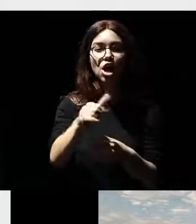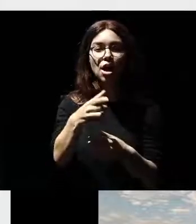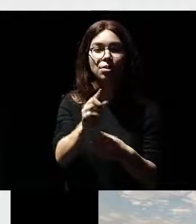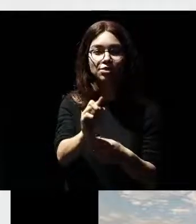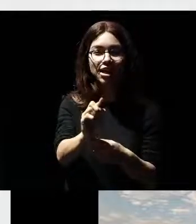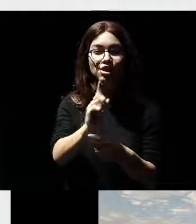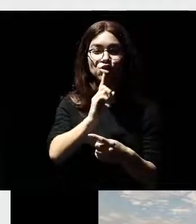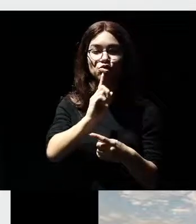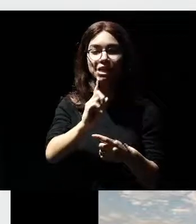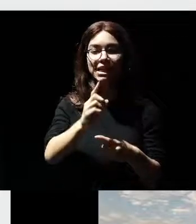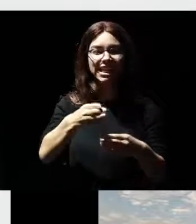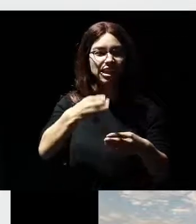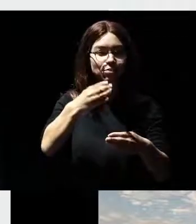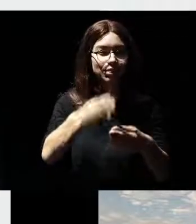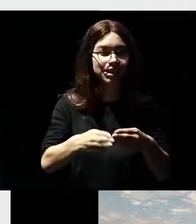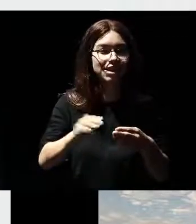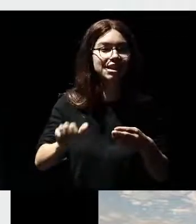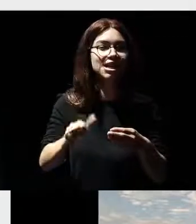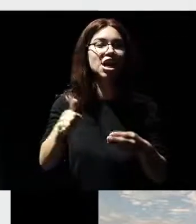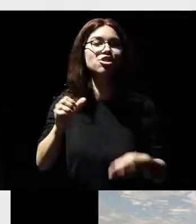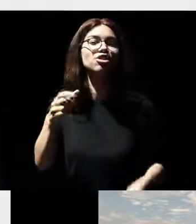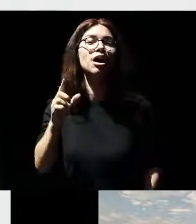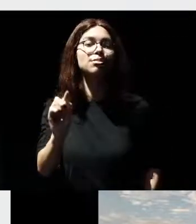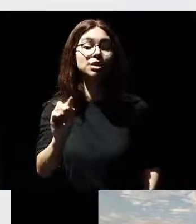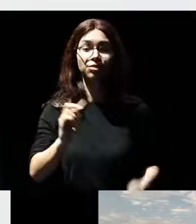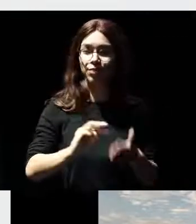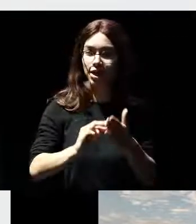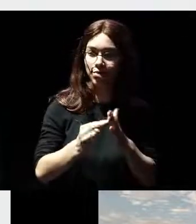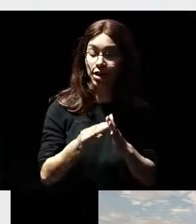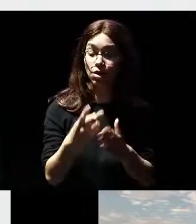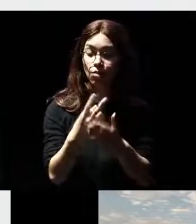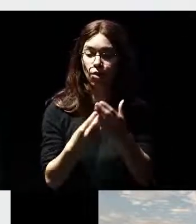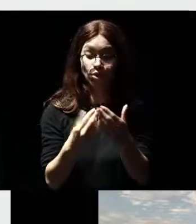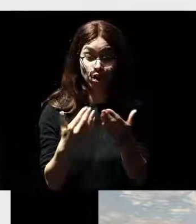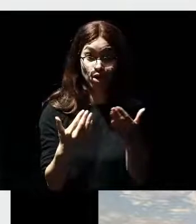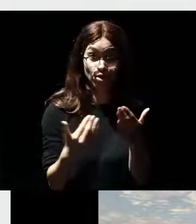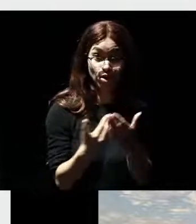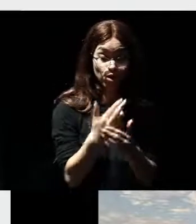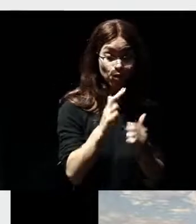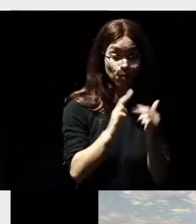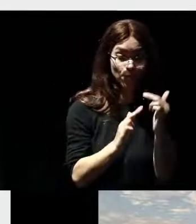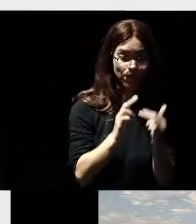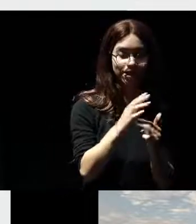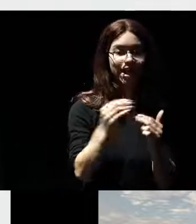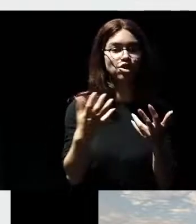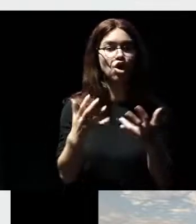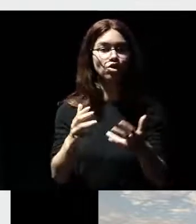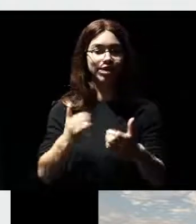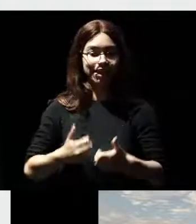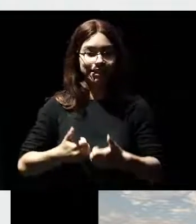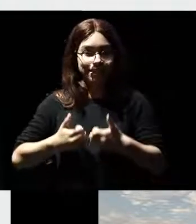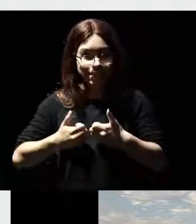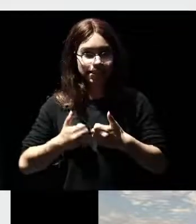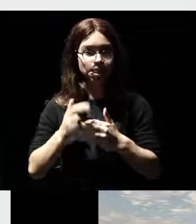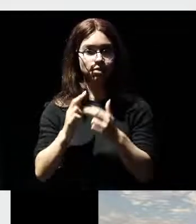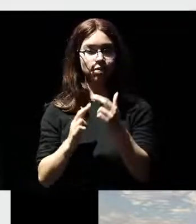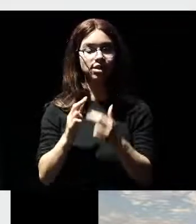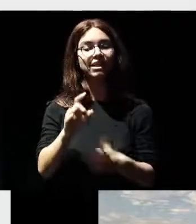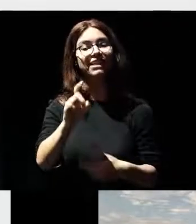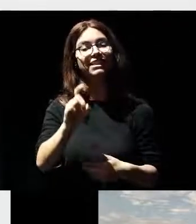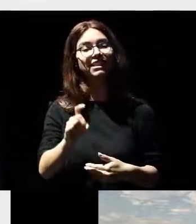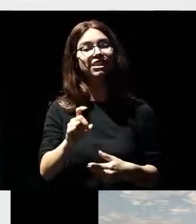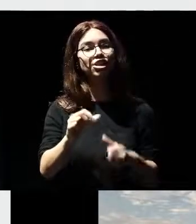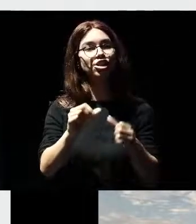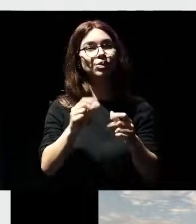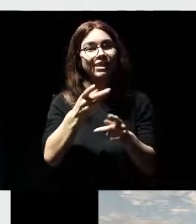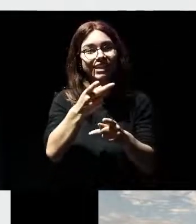completed another object. And what I meant by that was that both the new building, as well as obviously the existing DeRosa building, needed to maintain